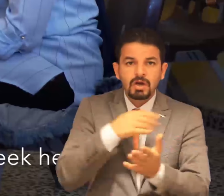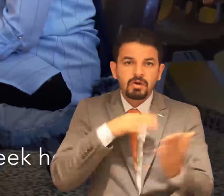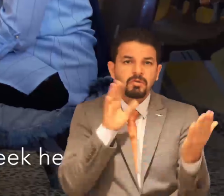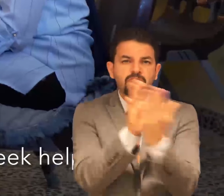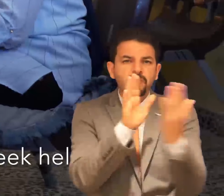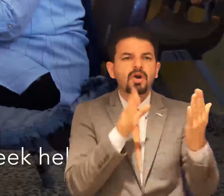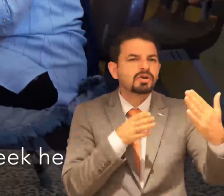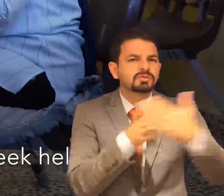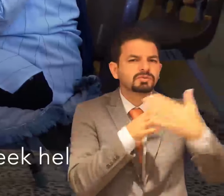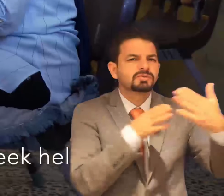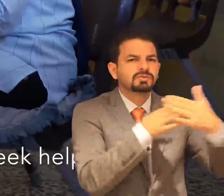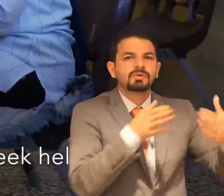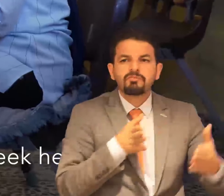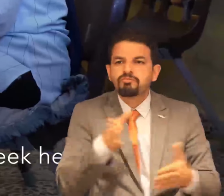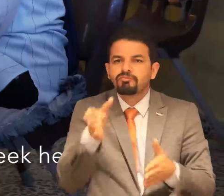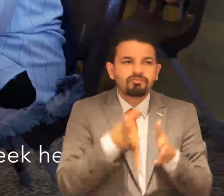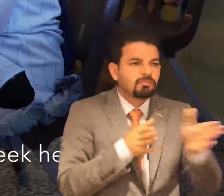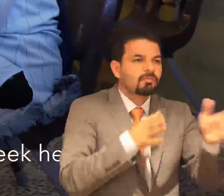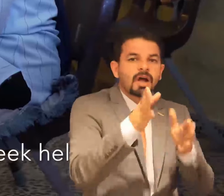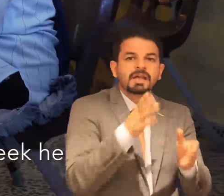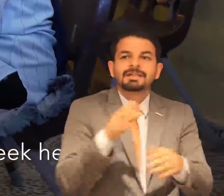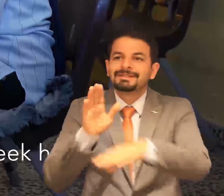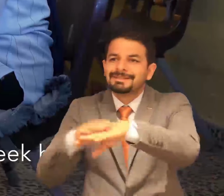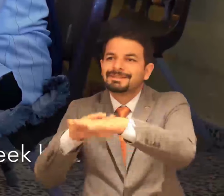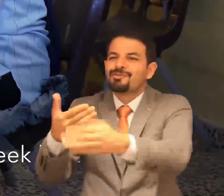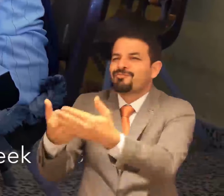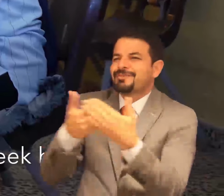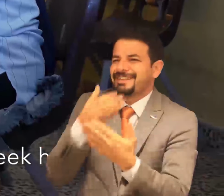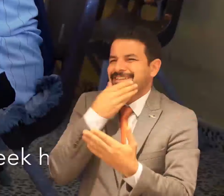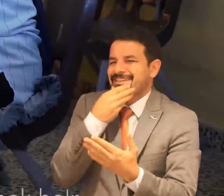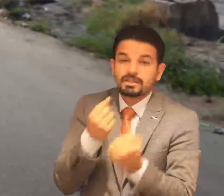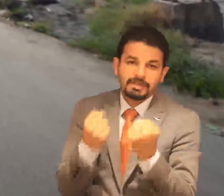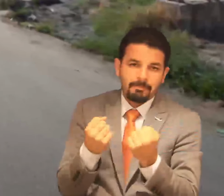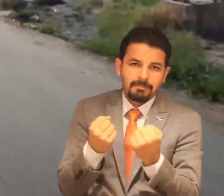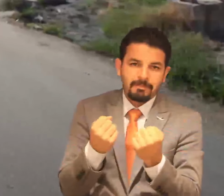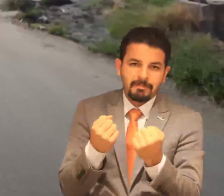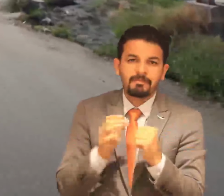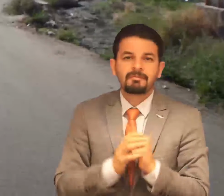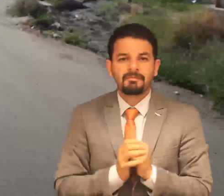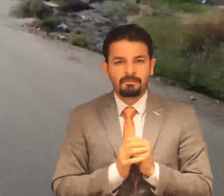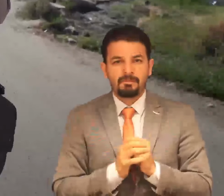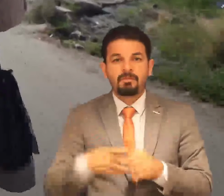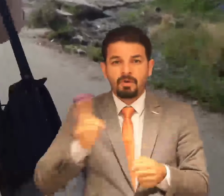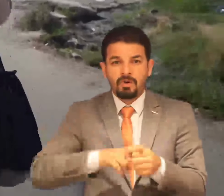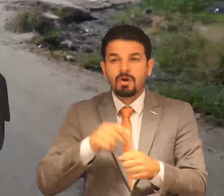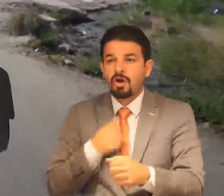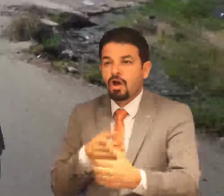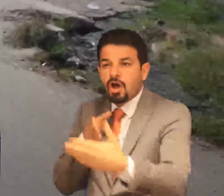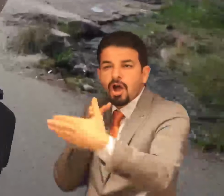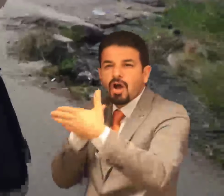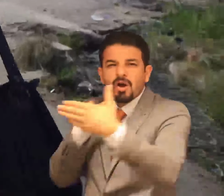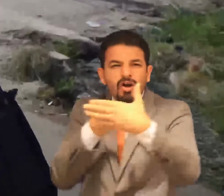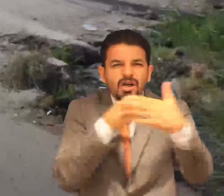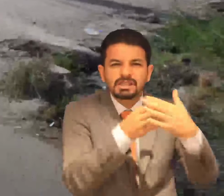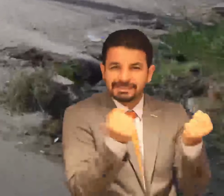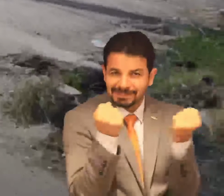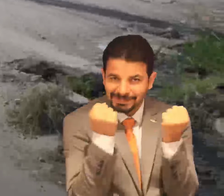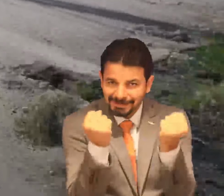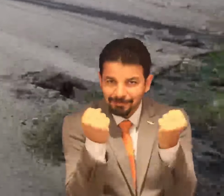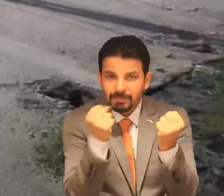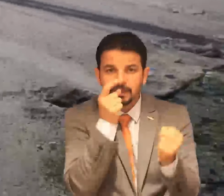faced barriers when trying to seek help the most common barriers were transport